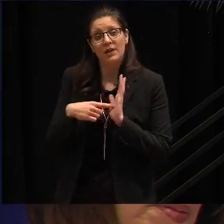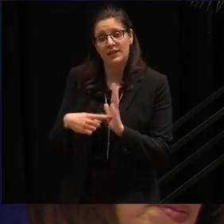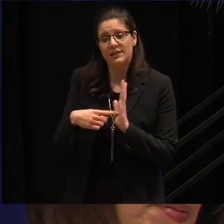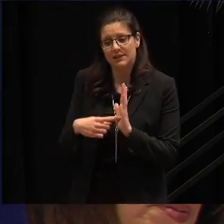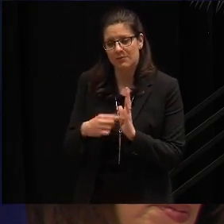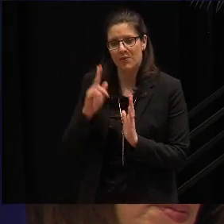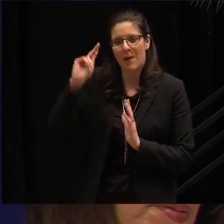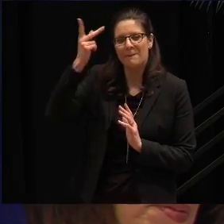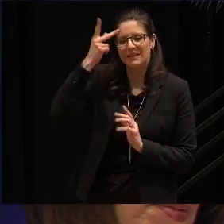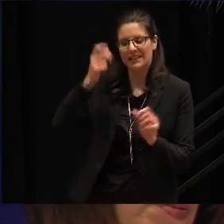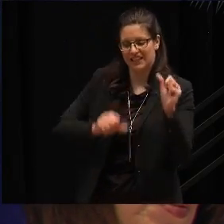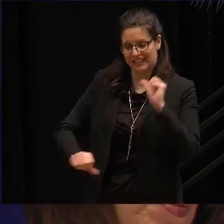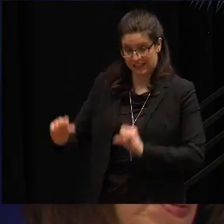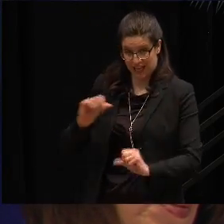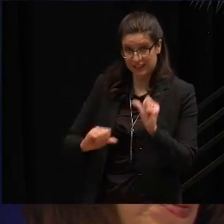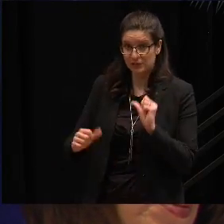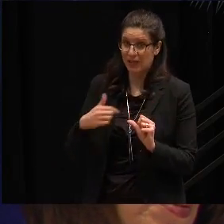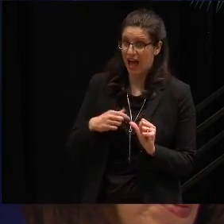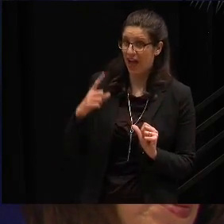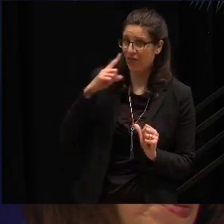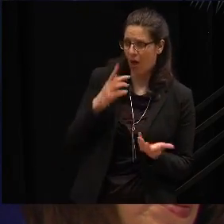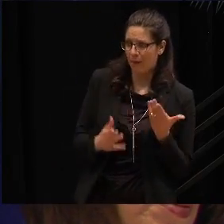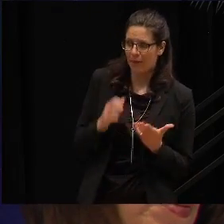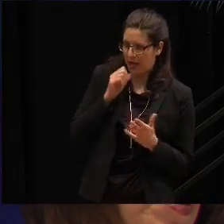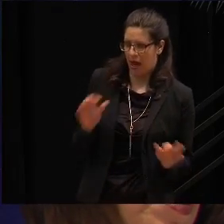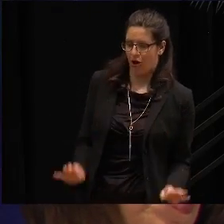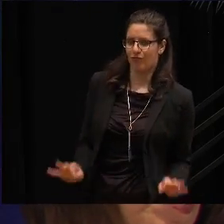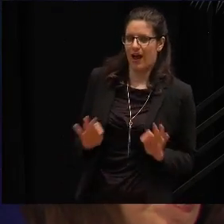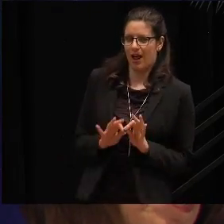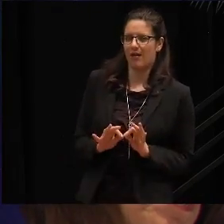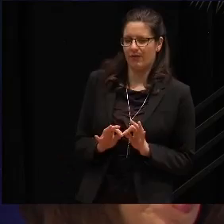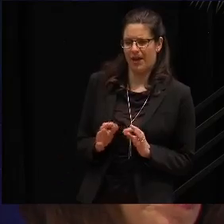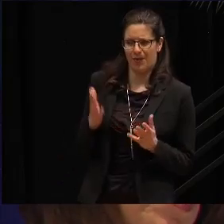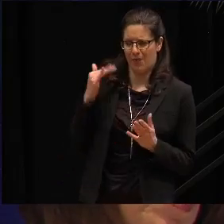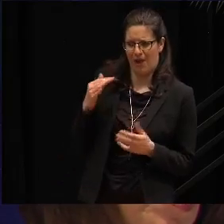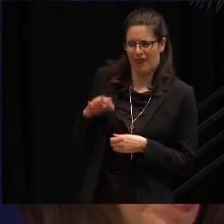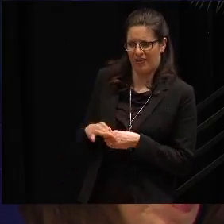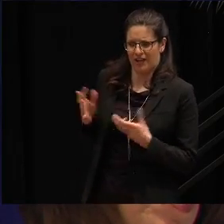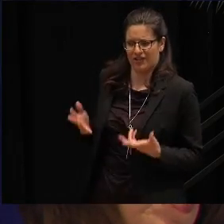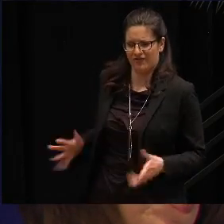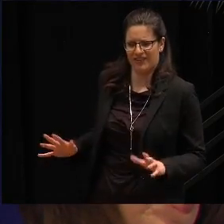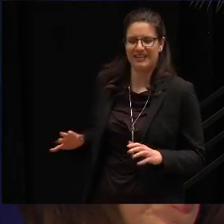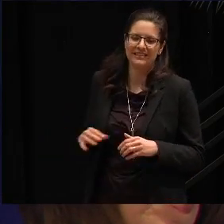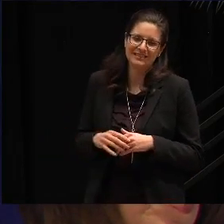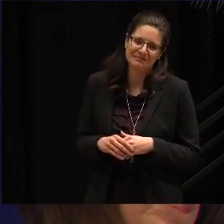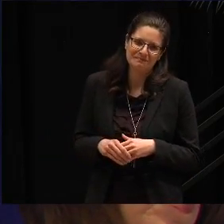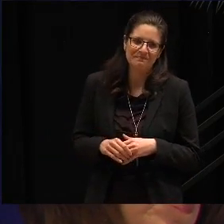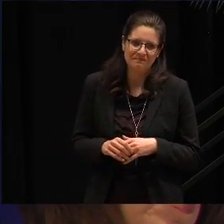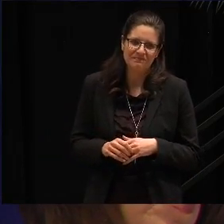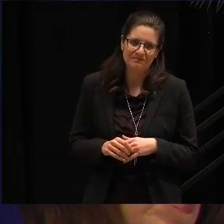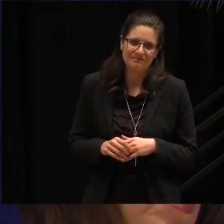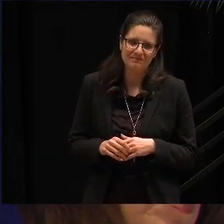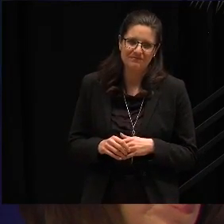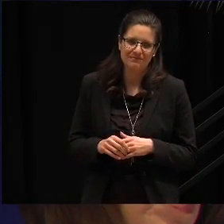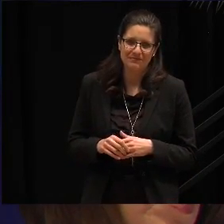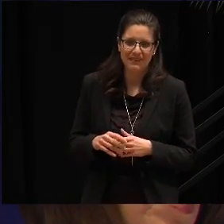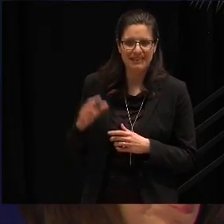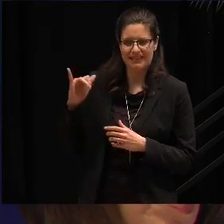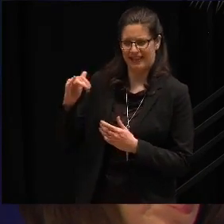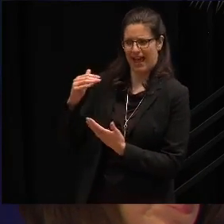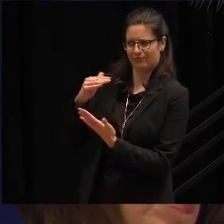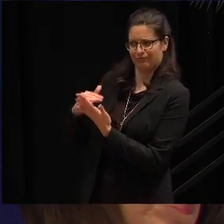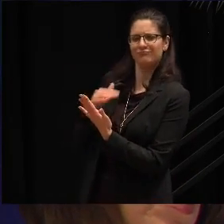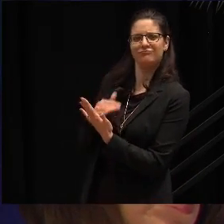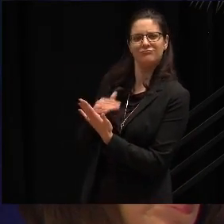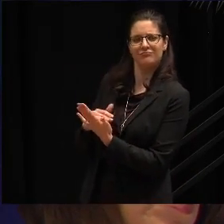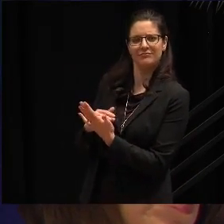political science, which I thought may not be relevant anymore because of the election of Trump, really does instruct us that what